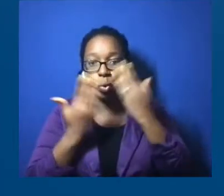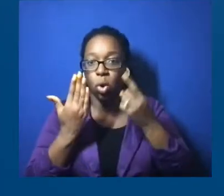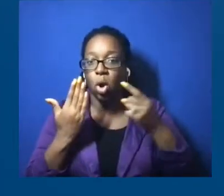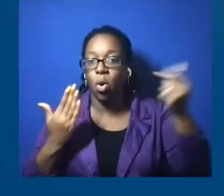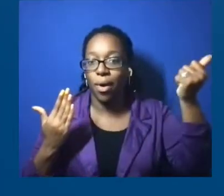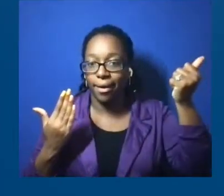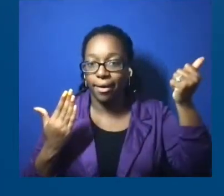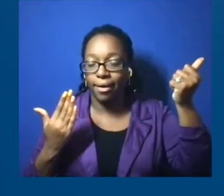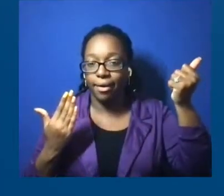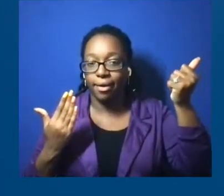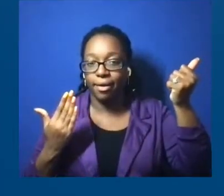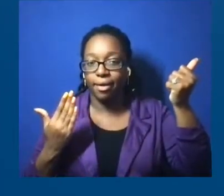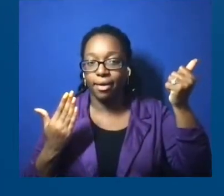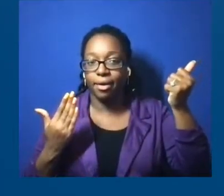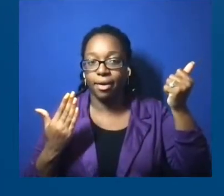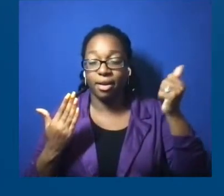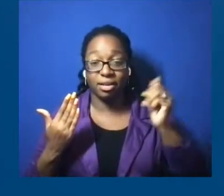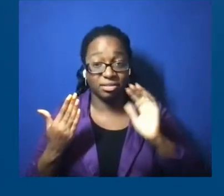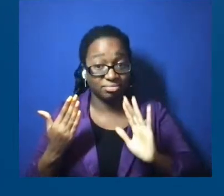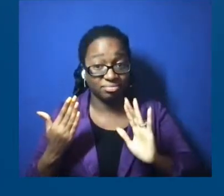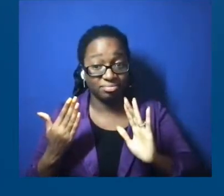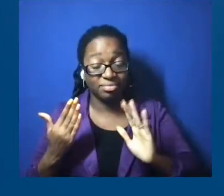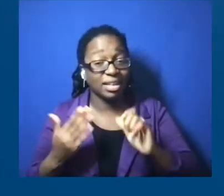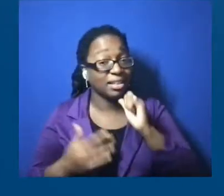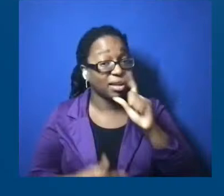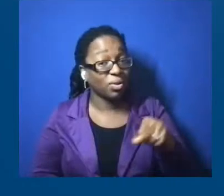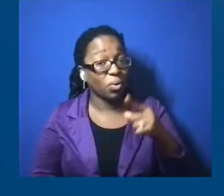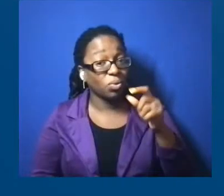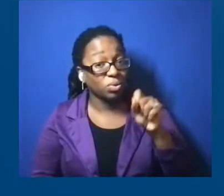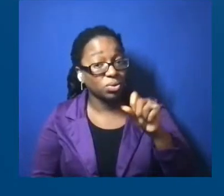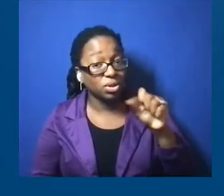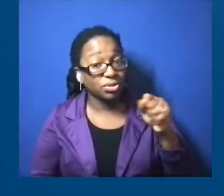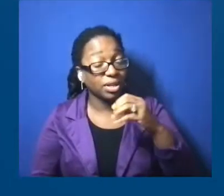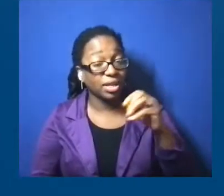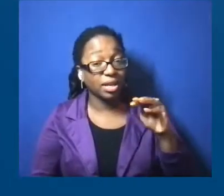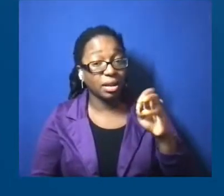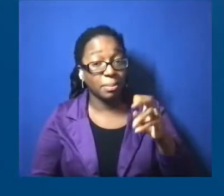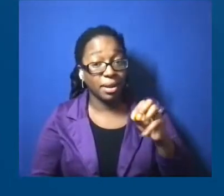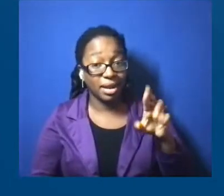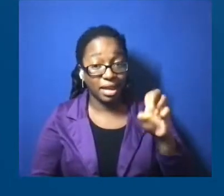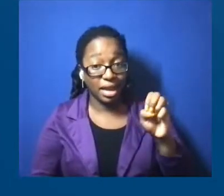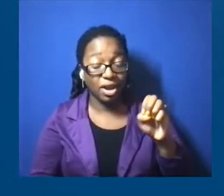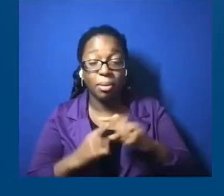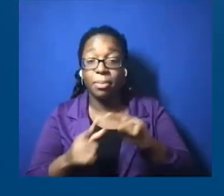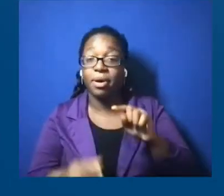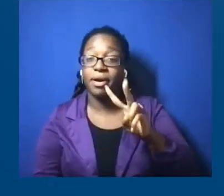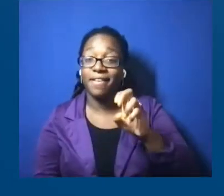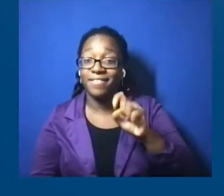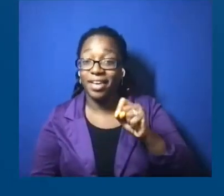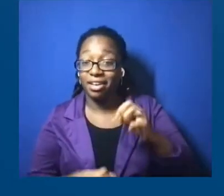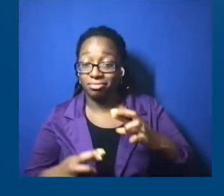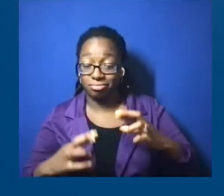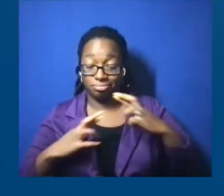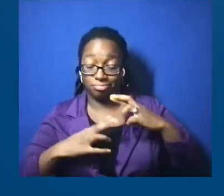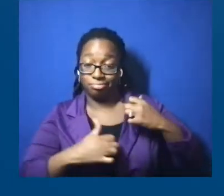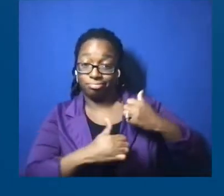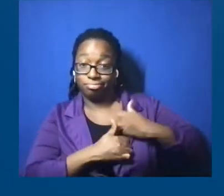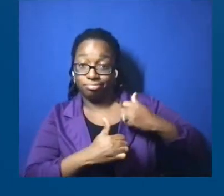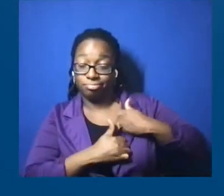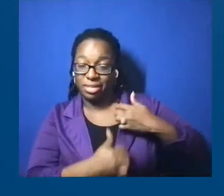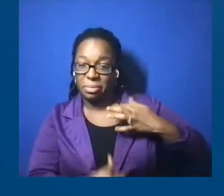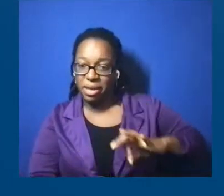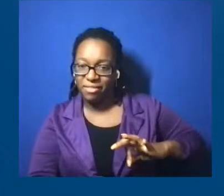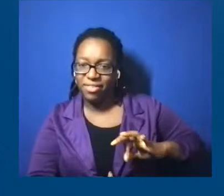away. Not just Social Security and Medicare. He wants to put veterans benefits and everything else on the same budget